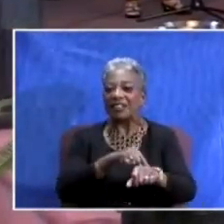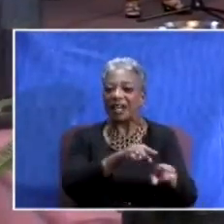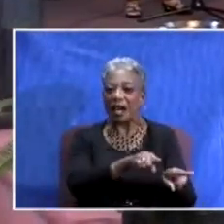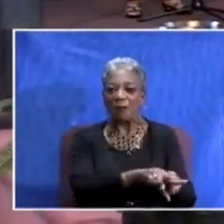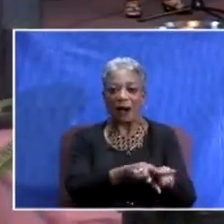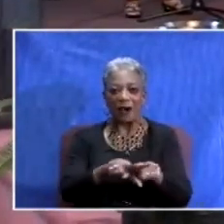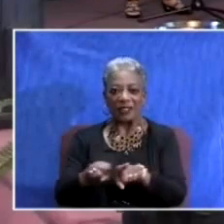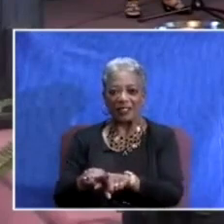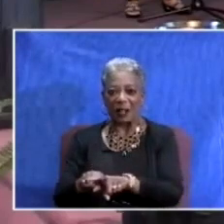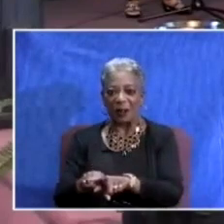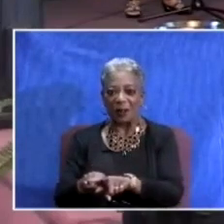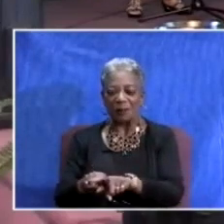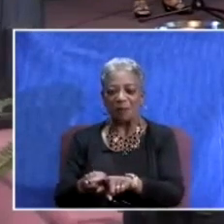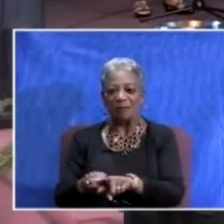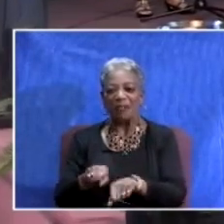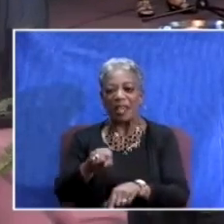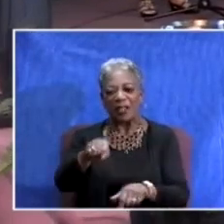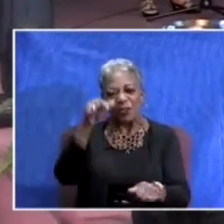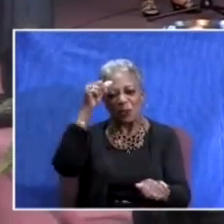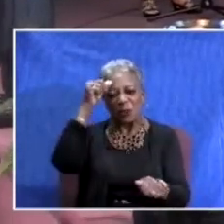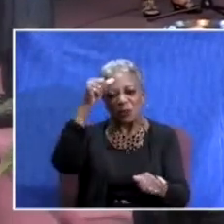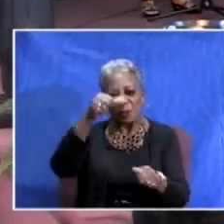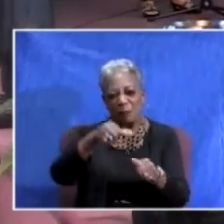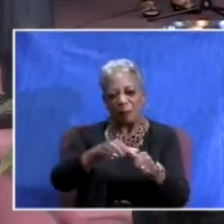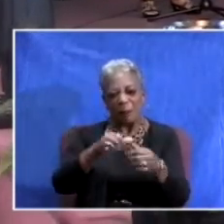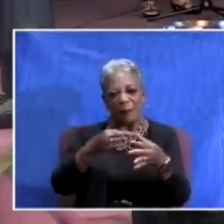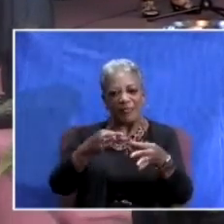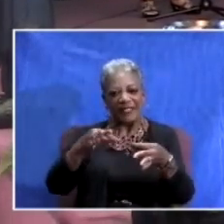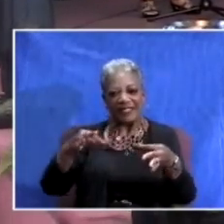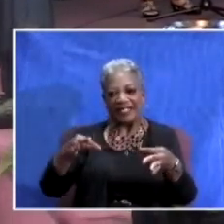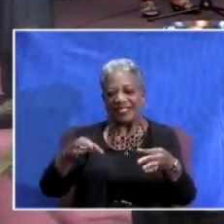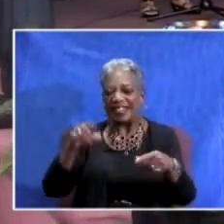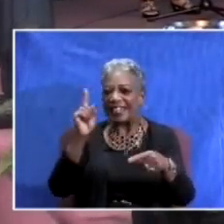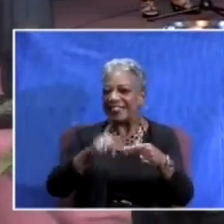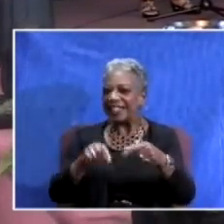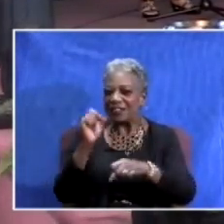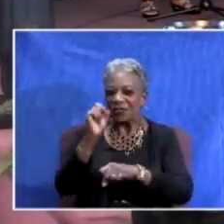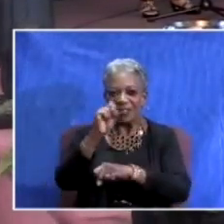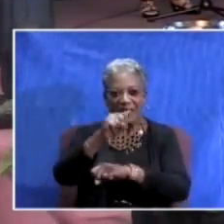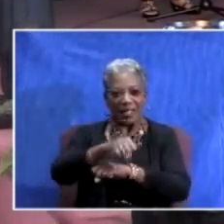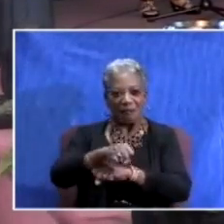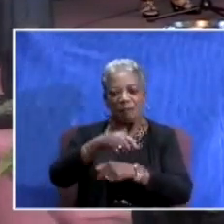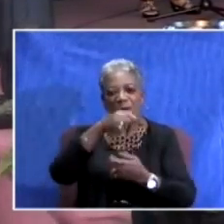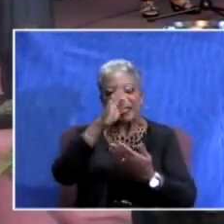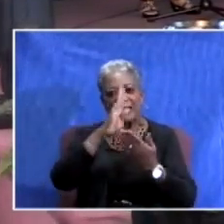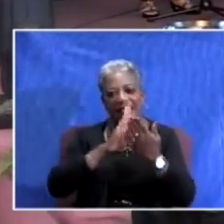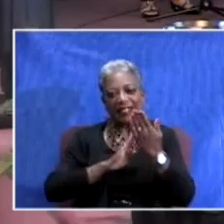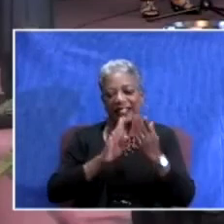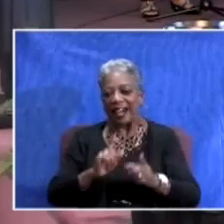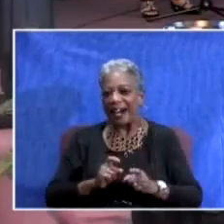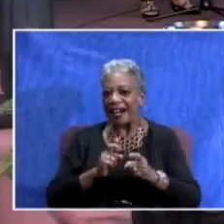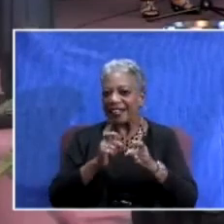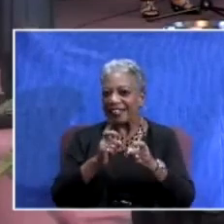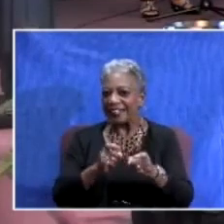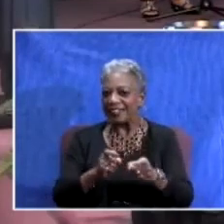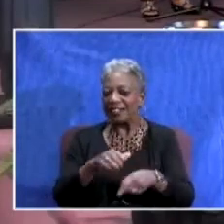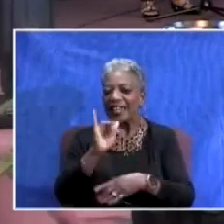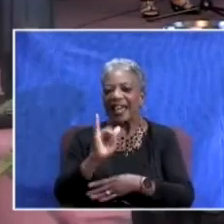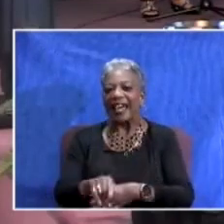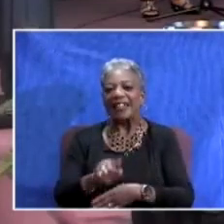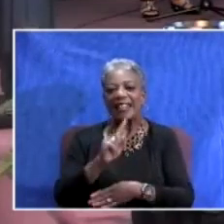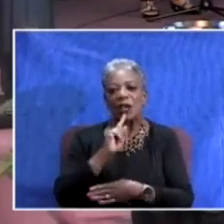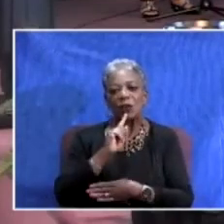beat God giving. And that statement is so true, but we gotta be careful with that because God does not want